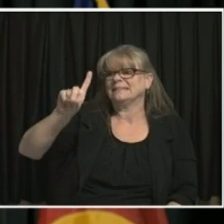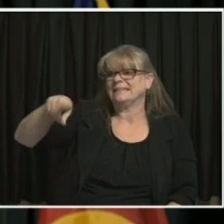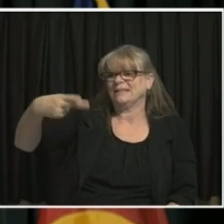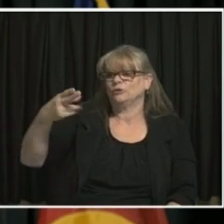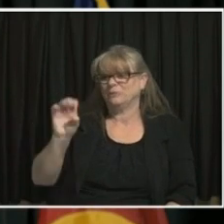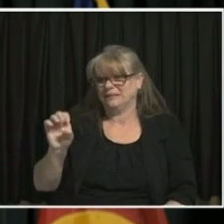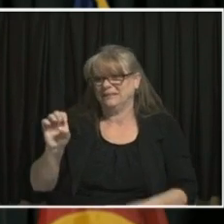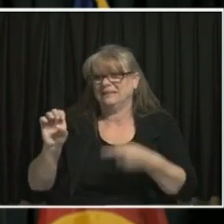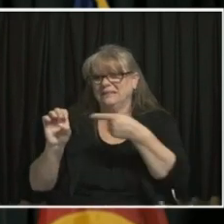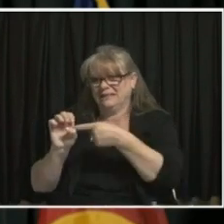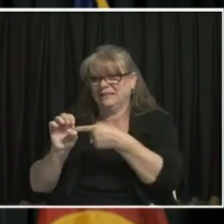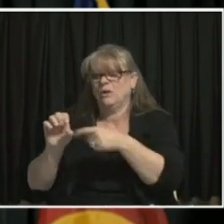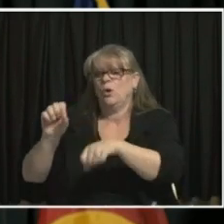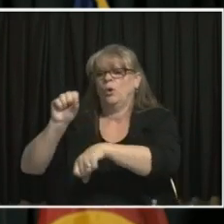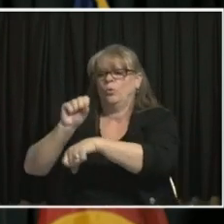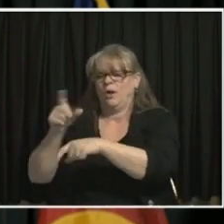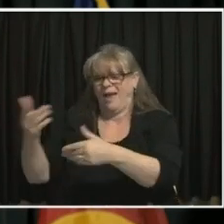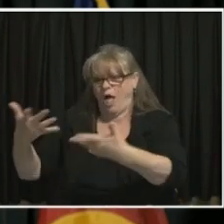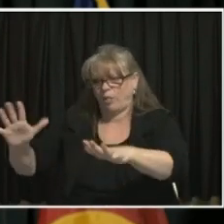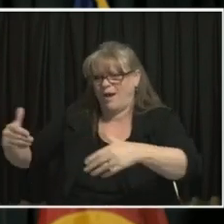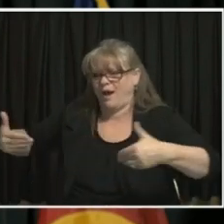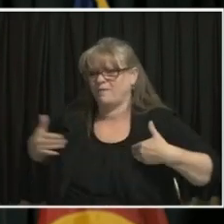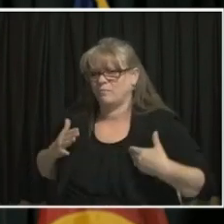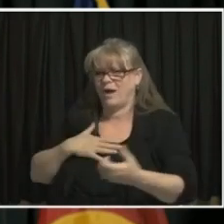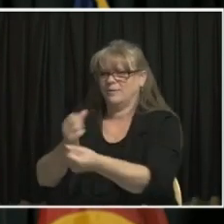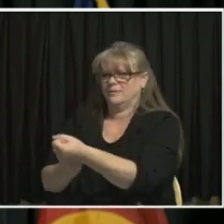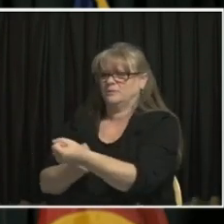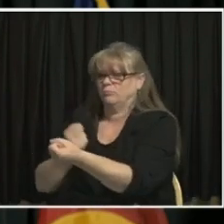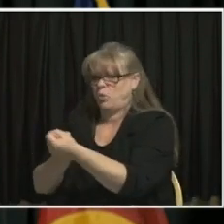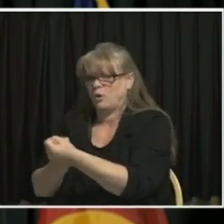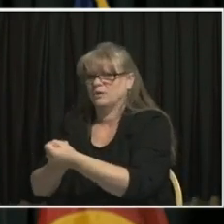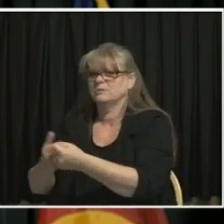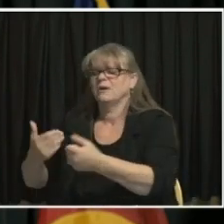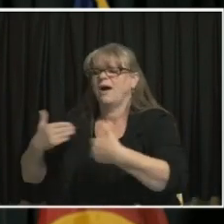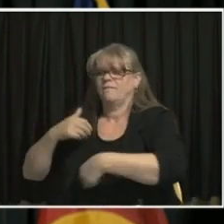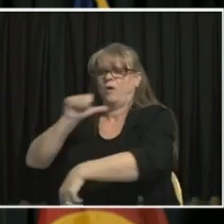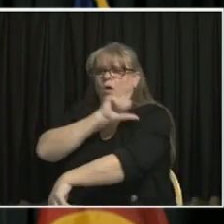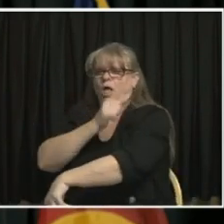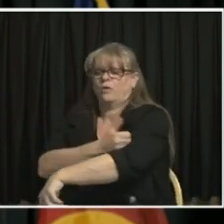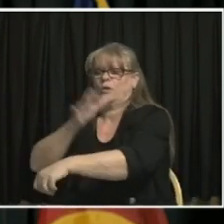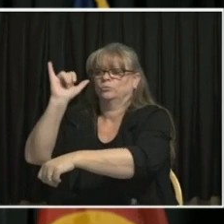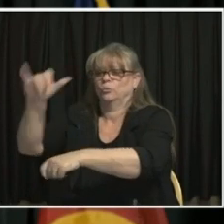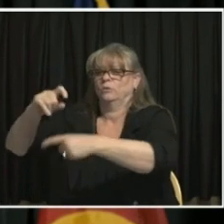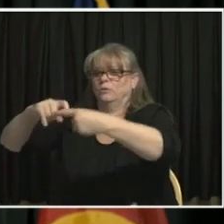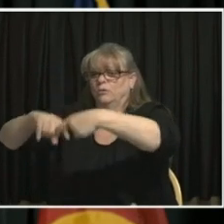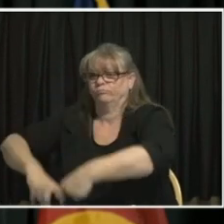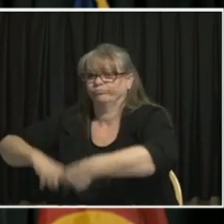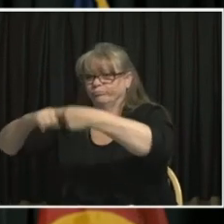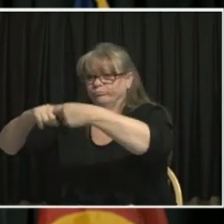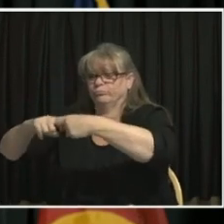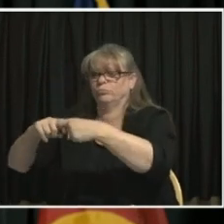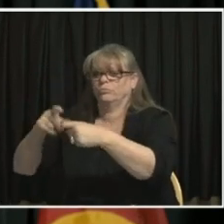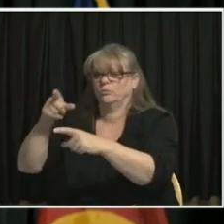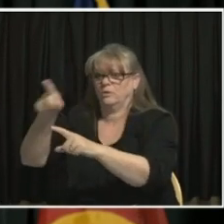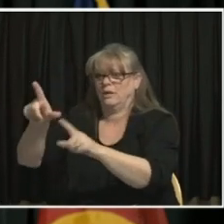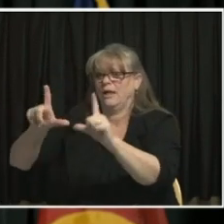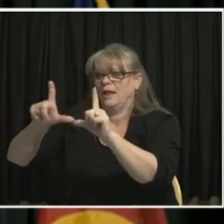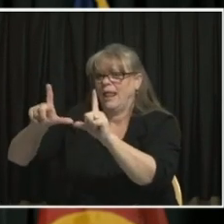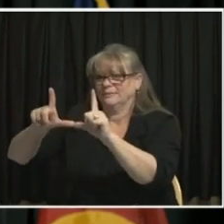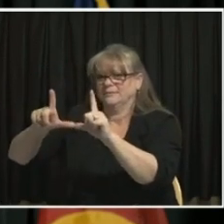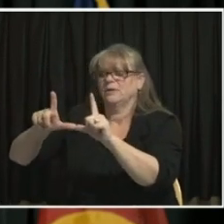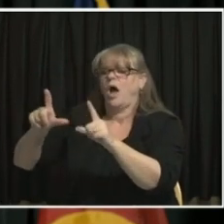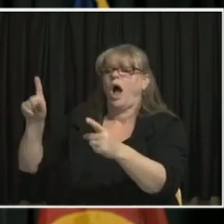to suspend the license of the business indefinitely until it can be established that there is no longer a hazard to public